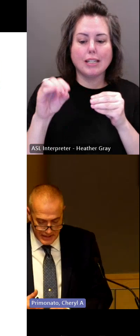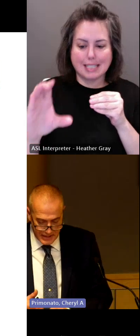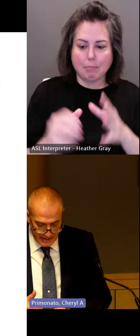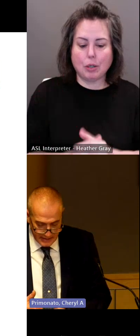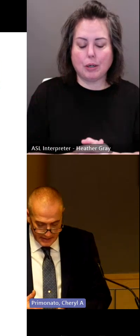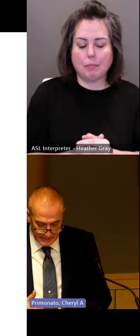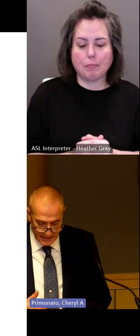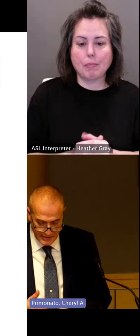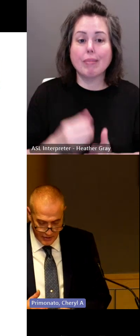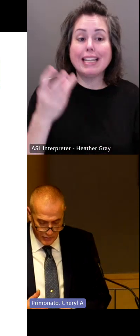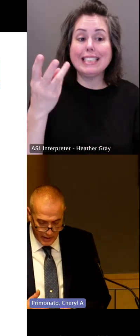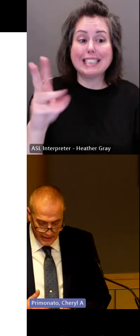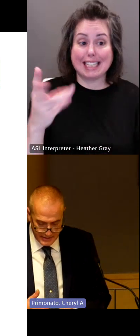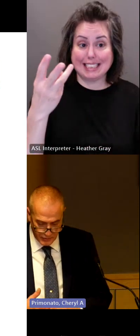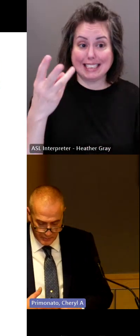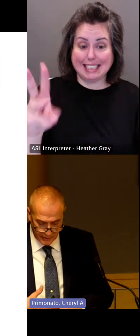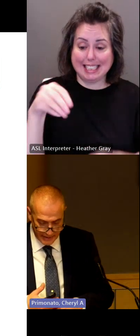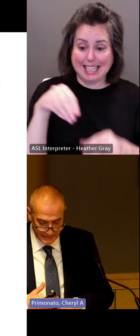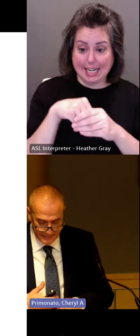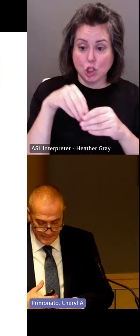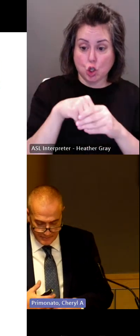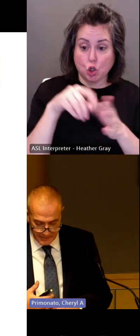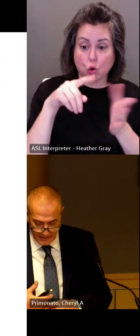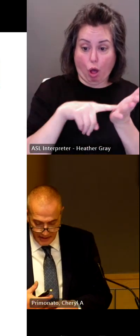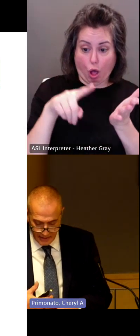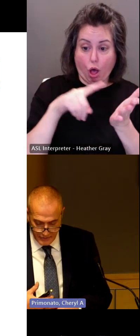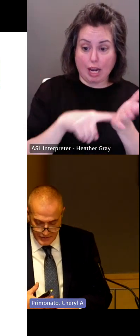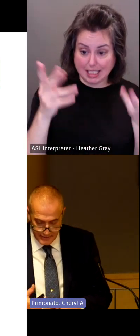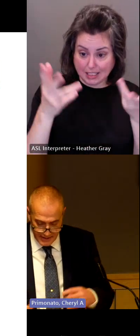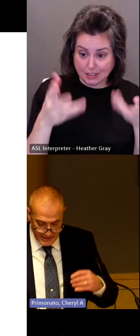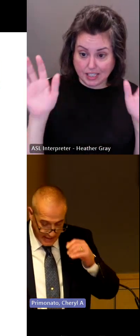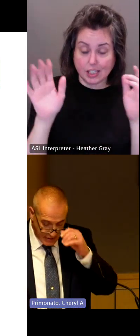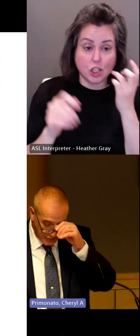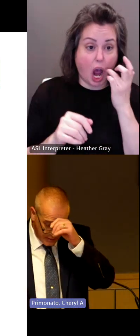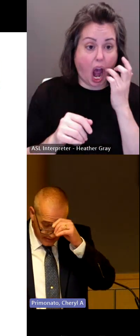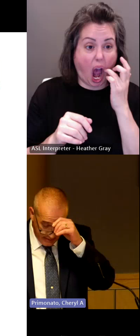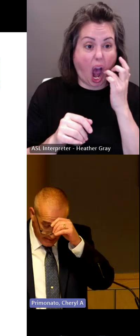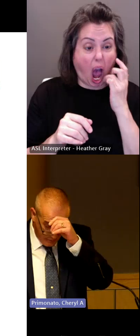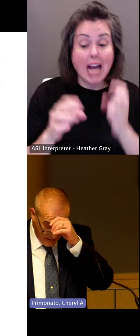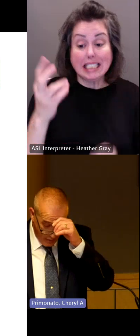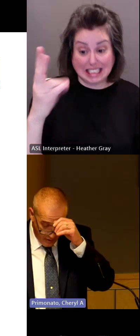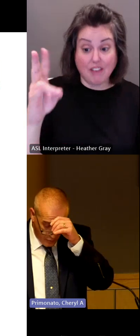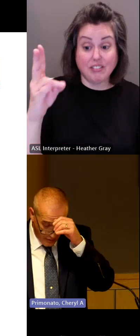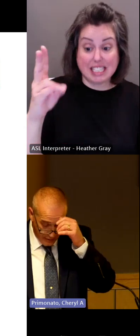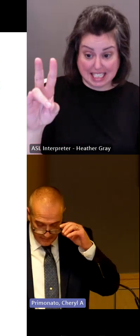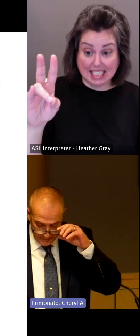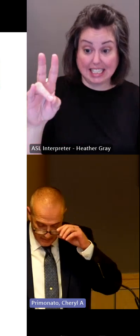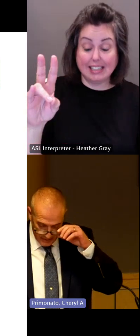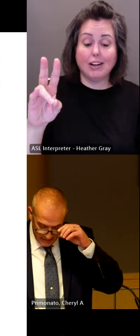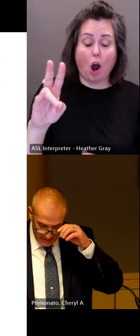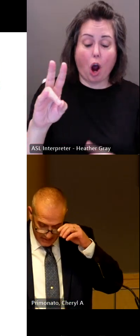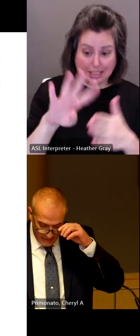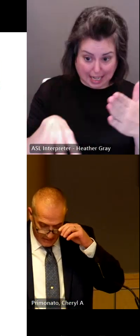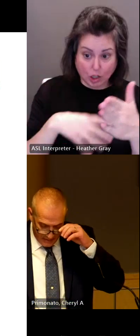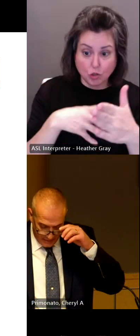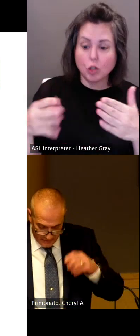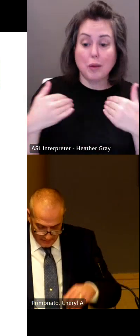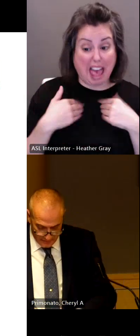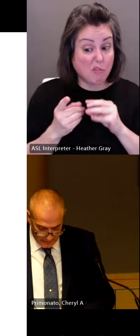were 16 internal audits that were completed. There's 17 scheduled. We got 1 more.